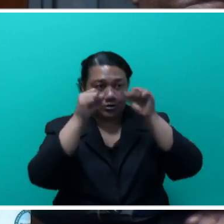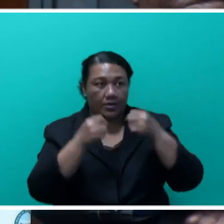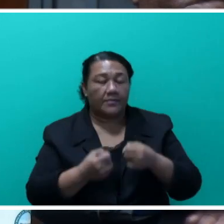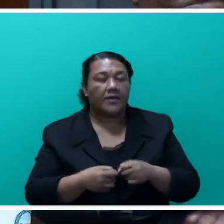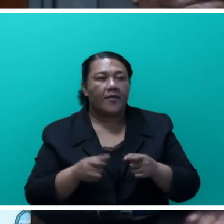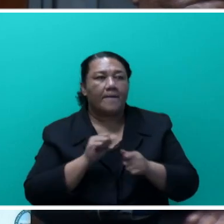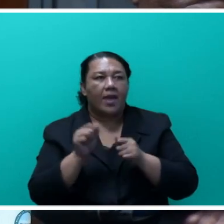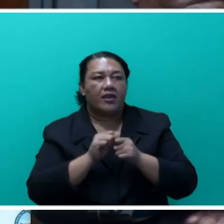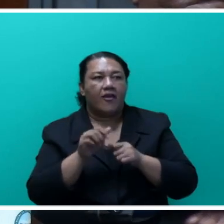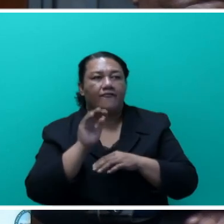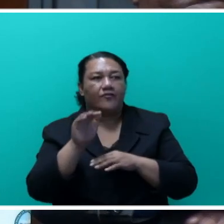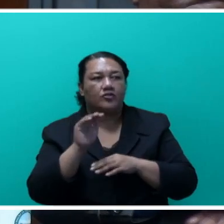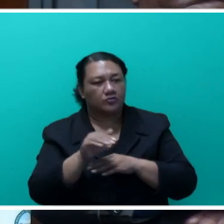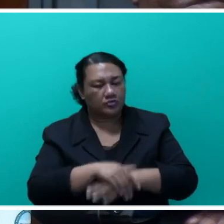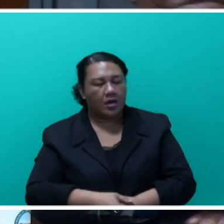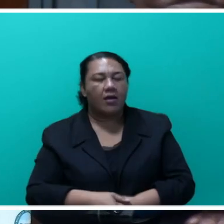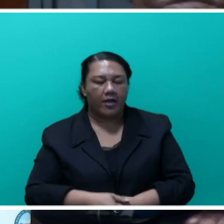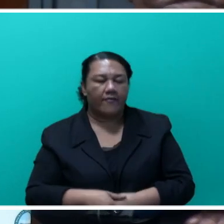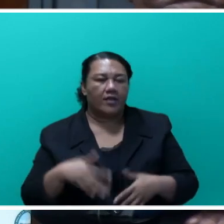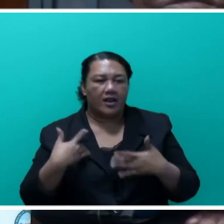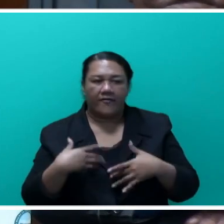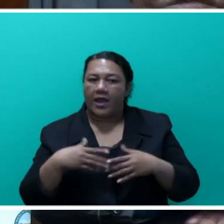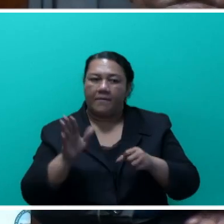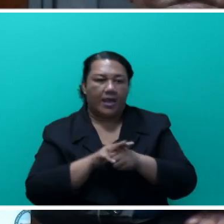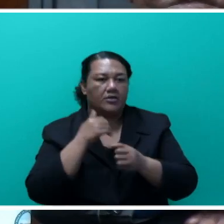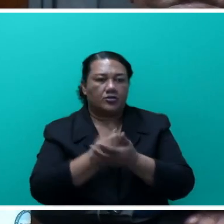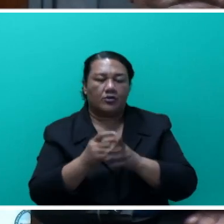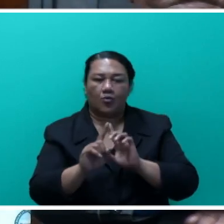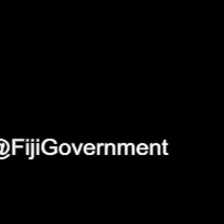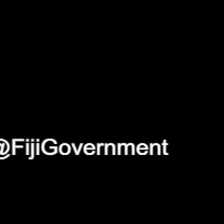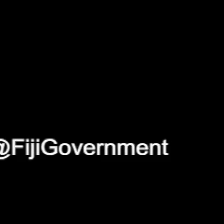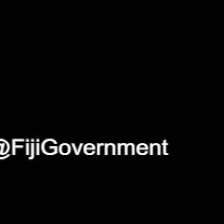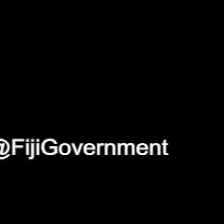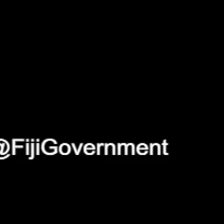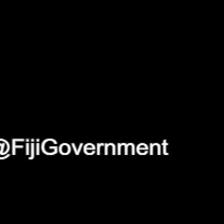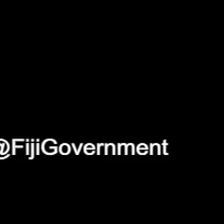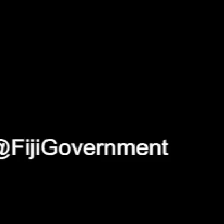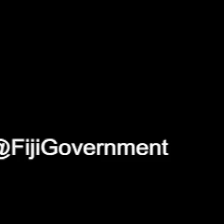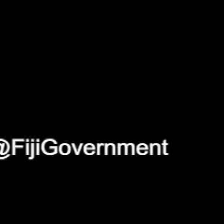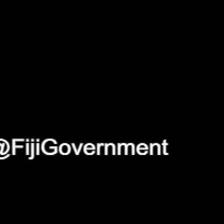leaving no one behind. Thank you, Mr. Speaker, sir. Thank you.